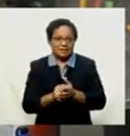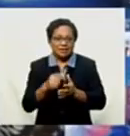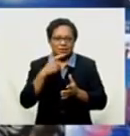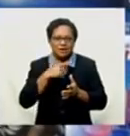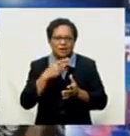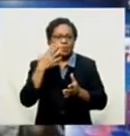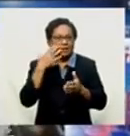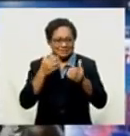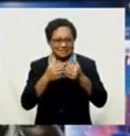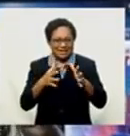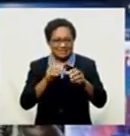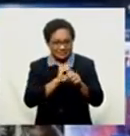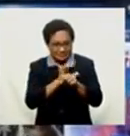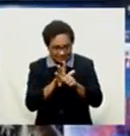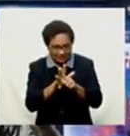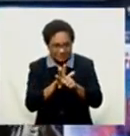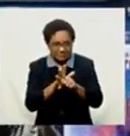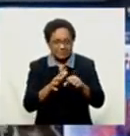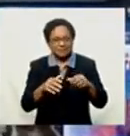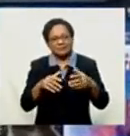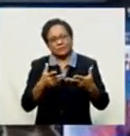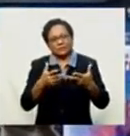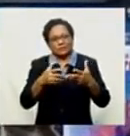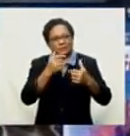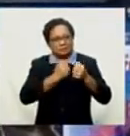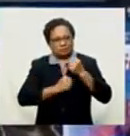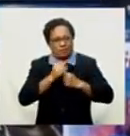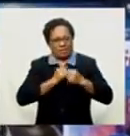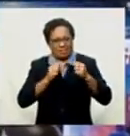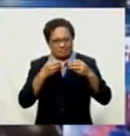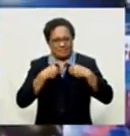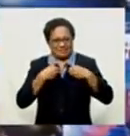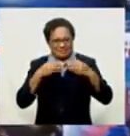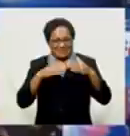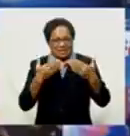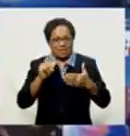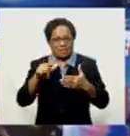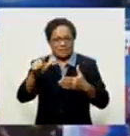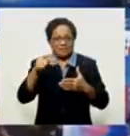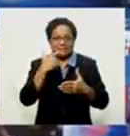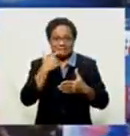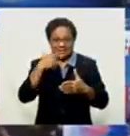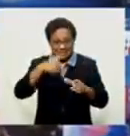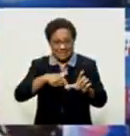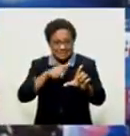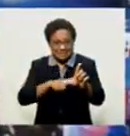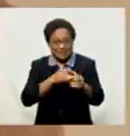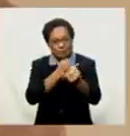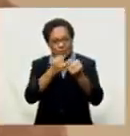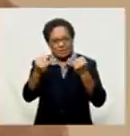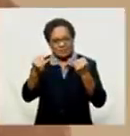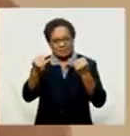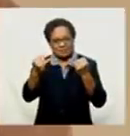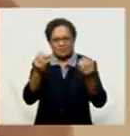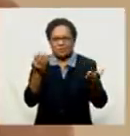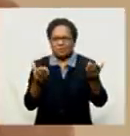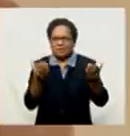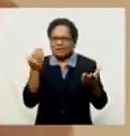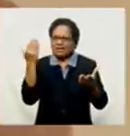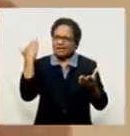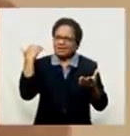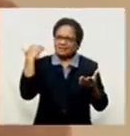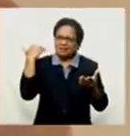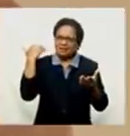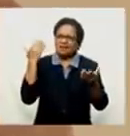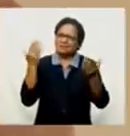onset. The business that we've been running here in Lambasa, this year is really bad. It's worse than last